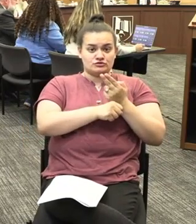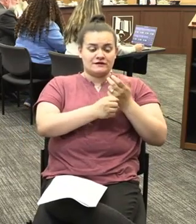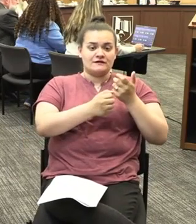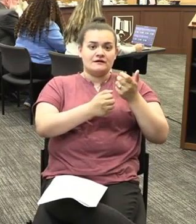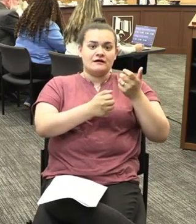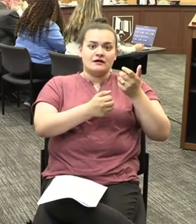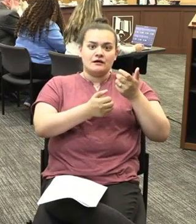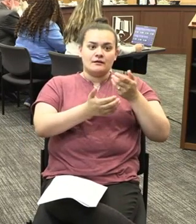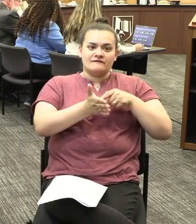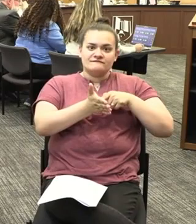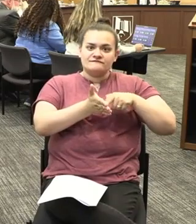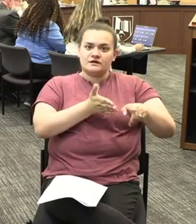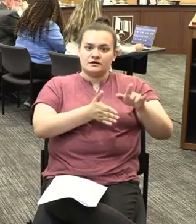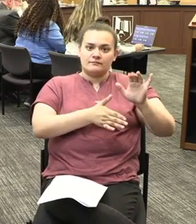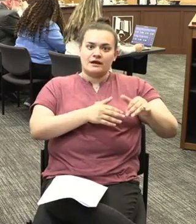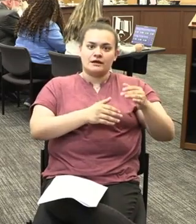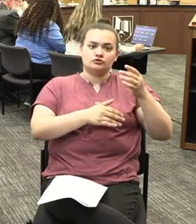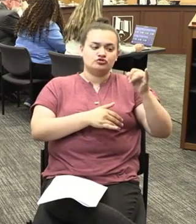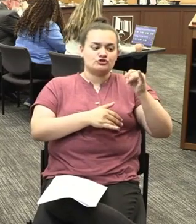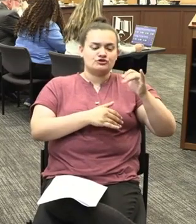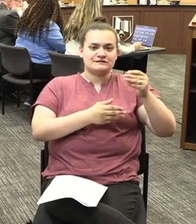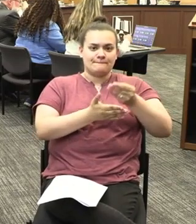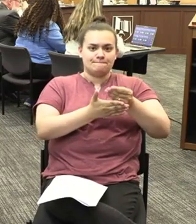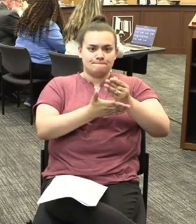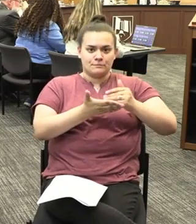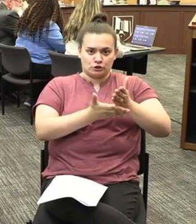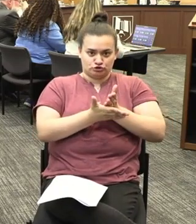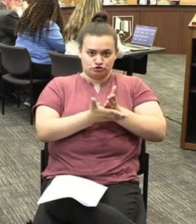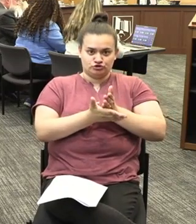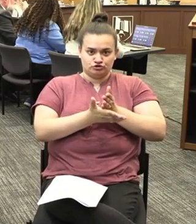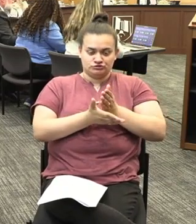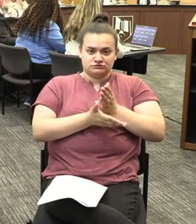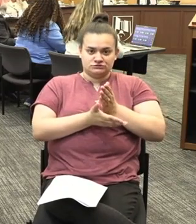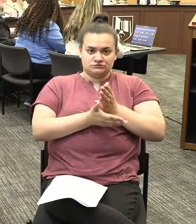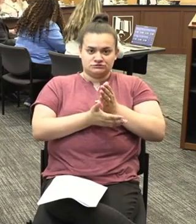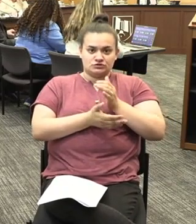budget. So the allocation, not a price increase from the vendor.